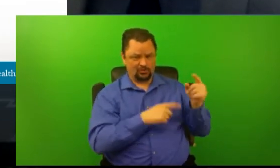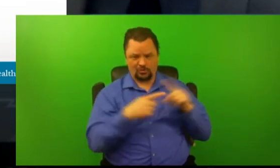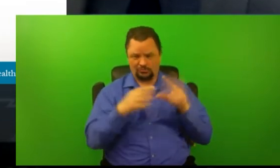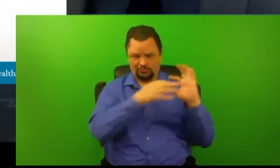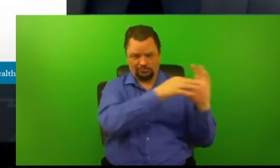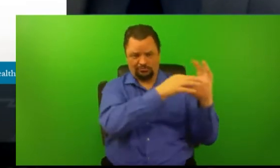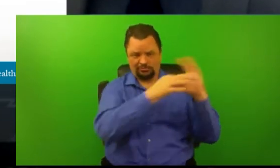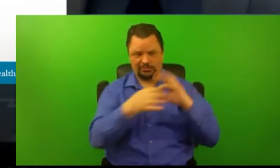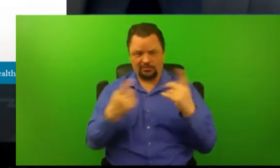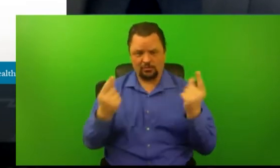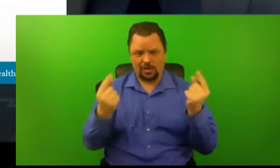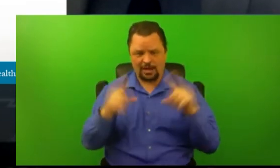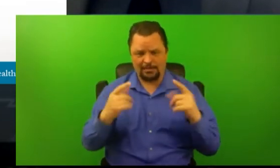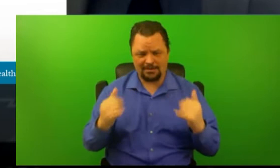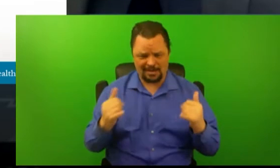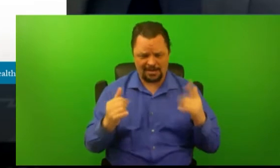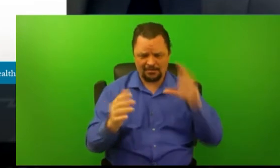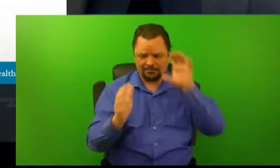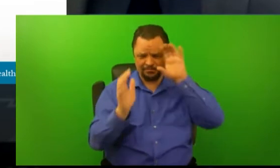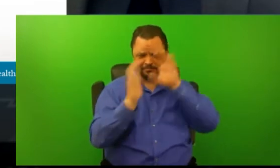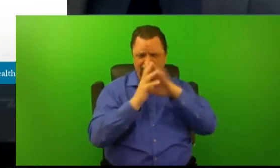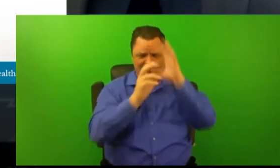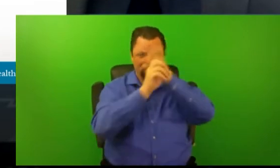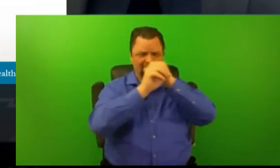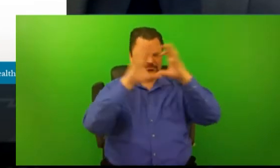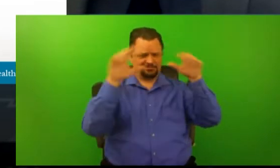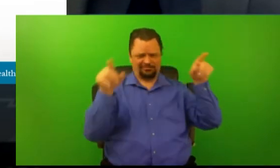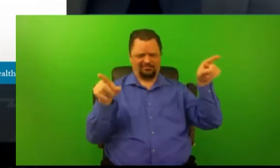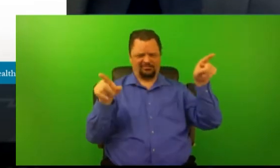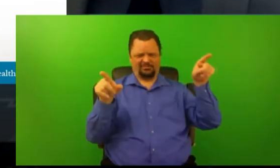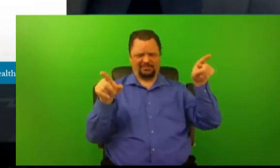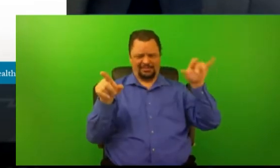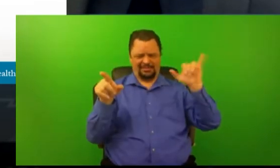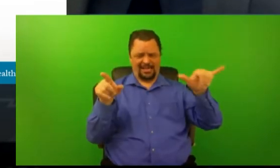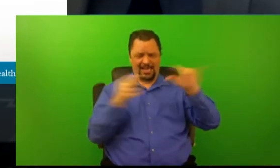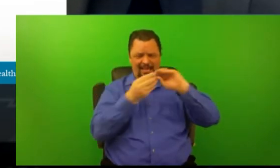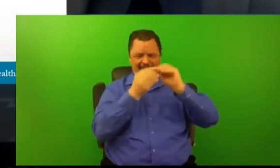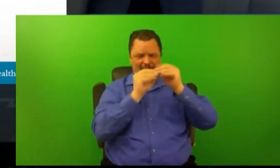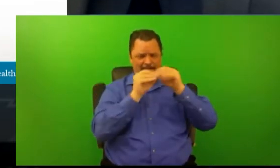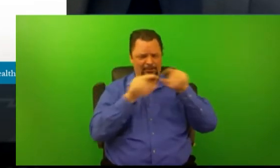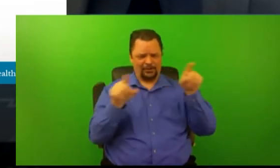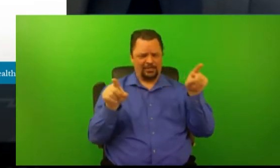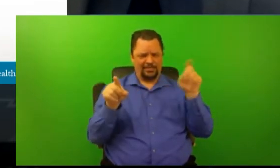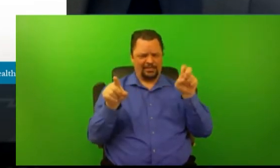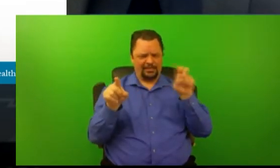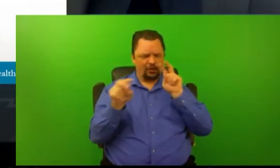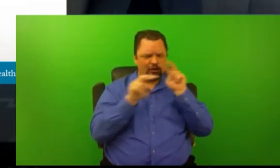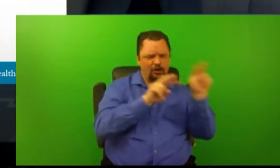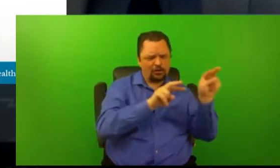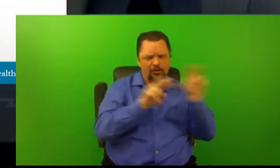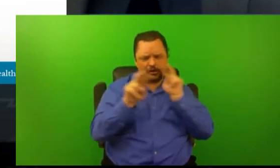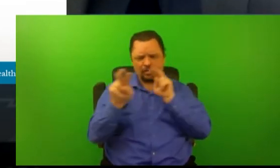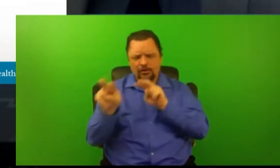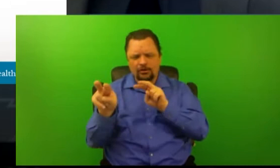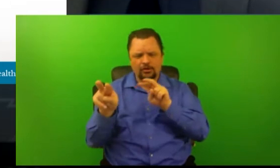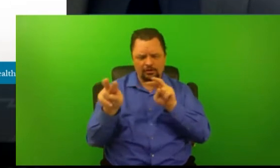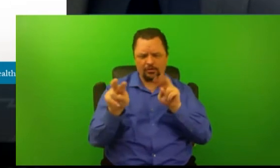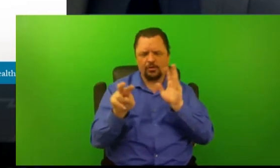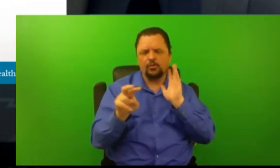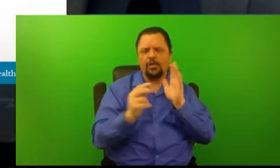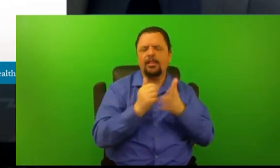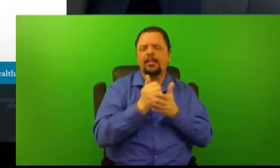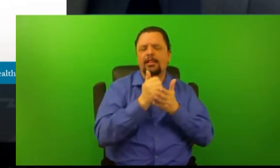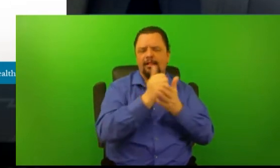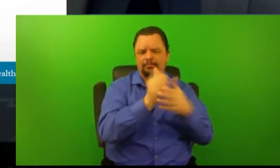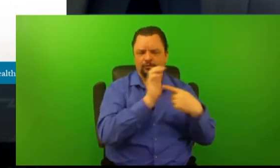that we want to look at. So I think sort of the best case scenario here would be to give both the last 7 days as well